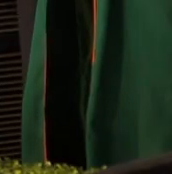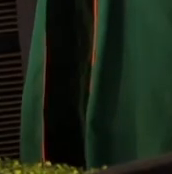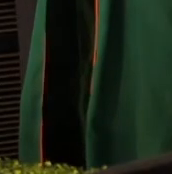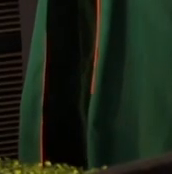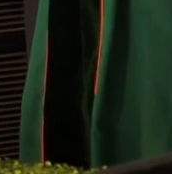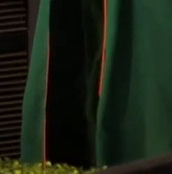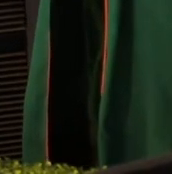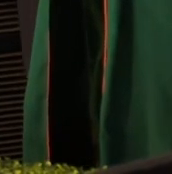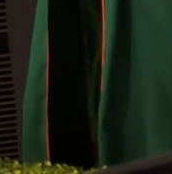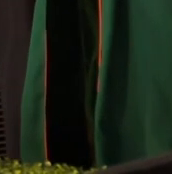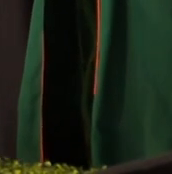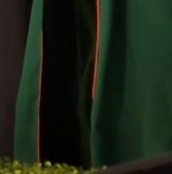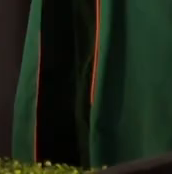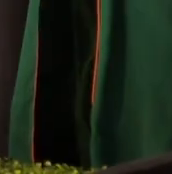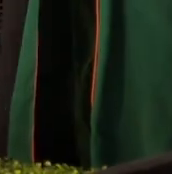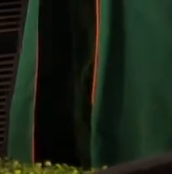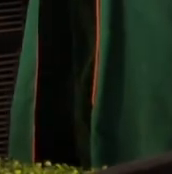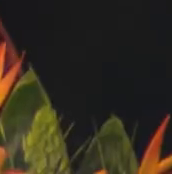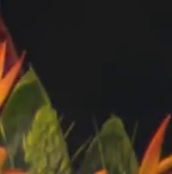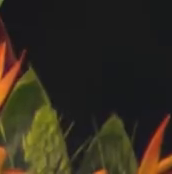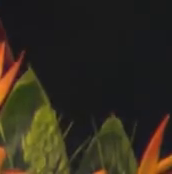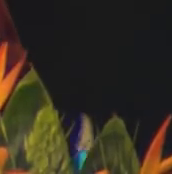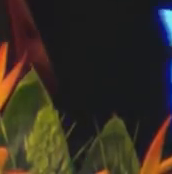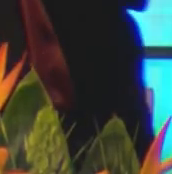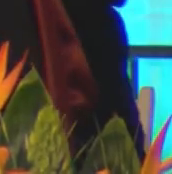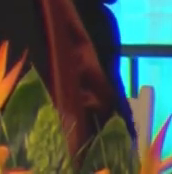Dr. Stephen Fomba.